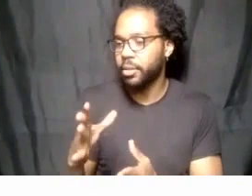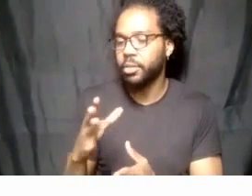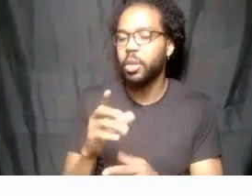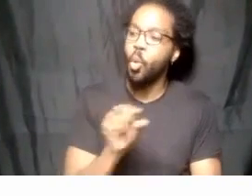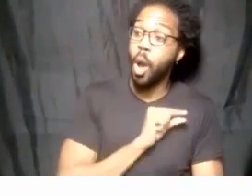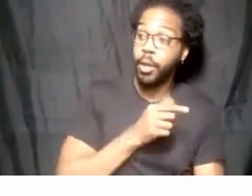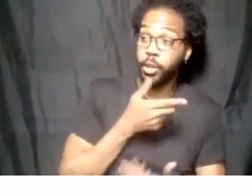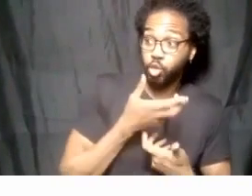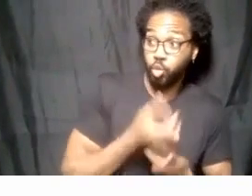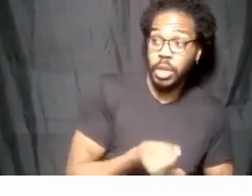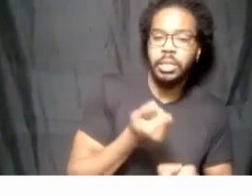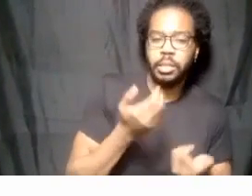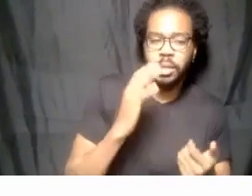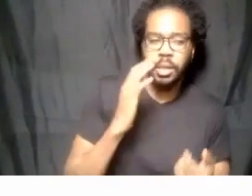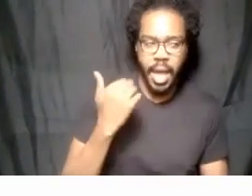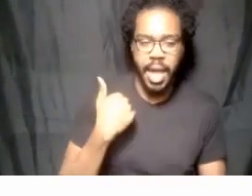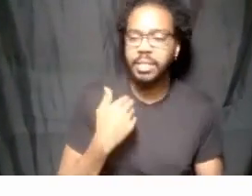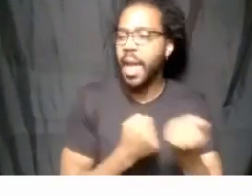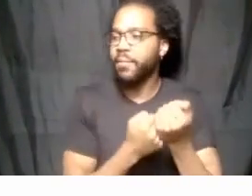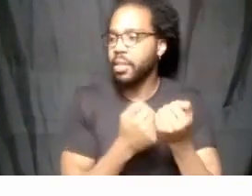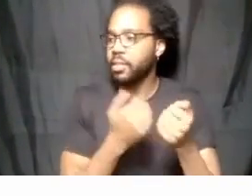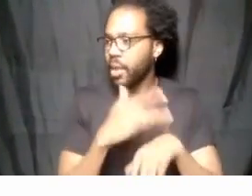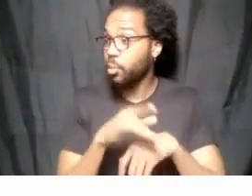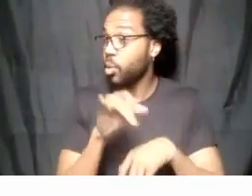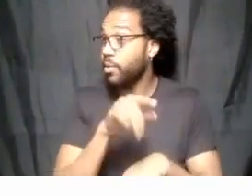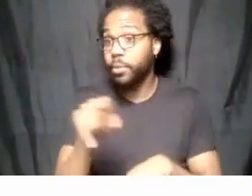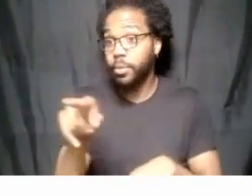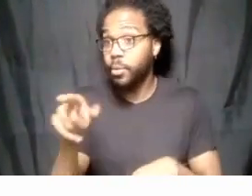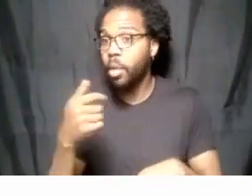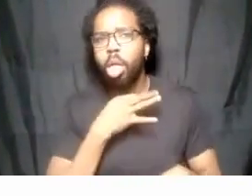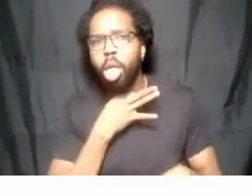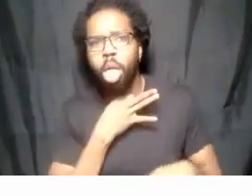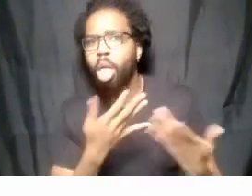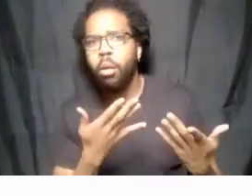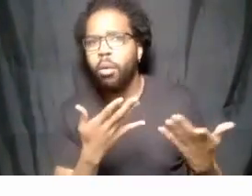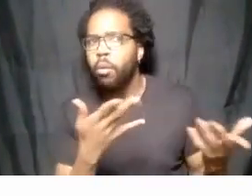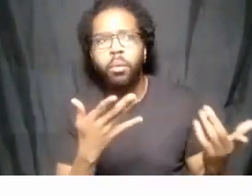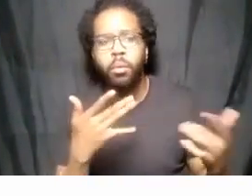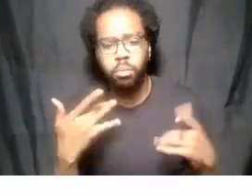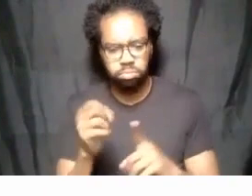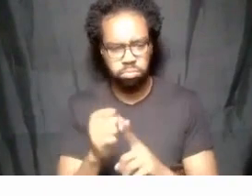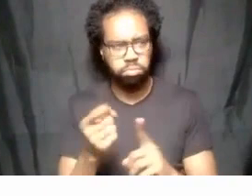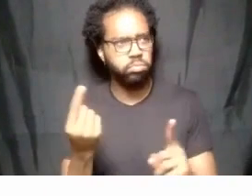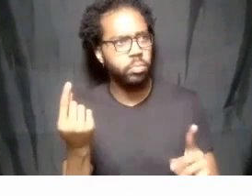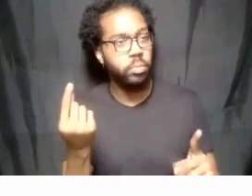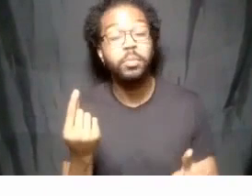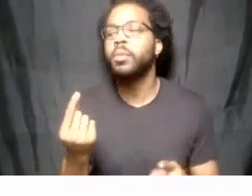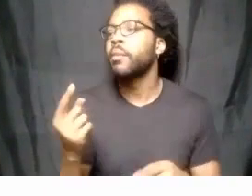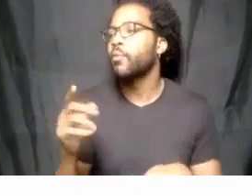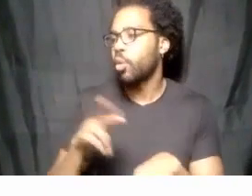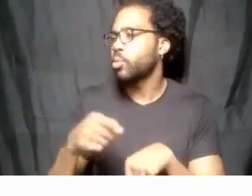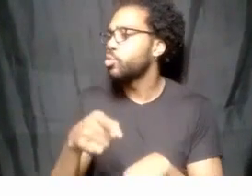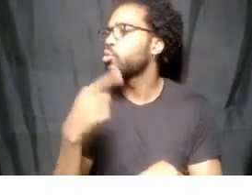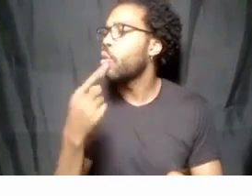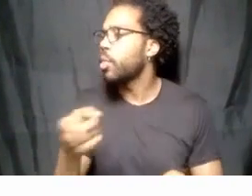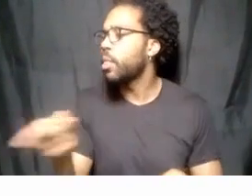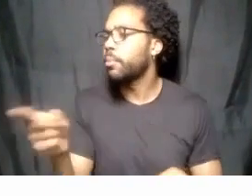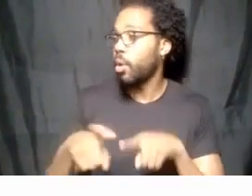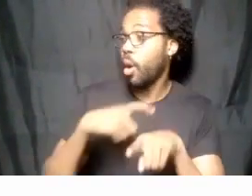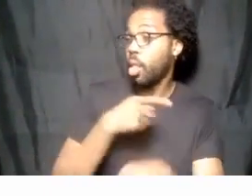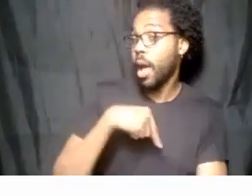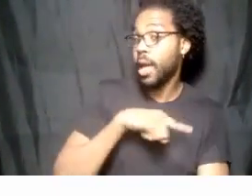have advocates available should there be any questions about allowing this to occur. We, of course, told them they should call us, but we also